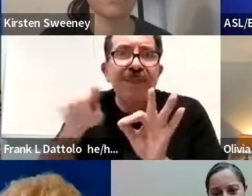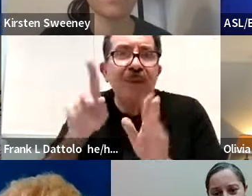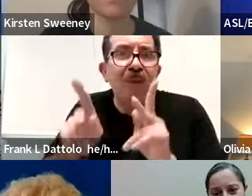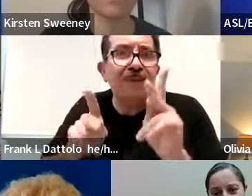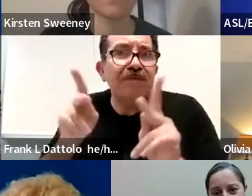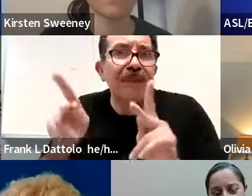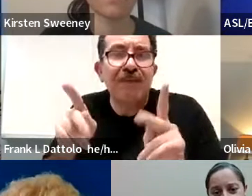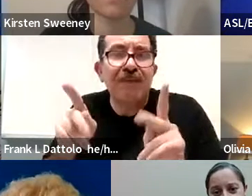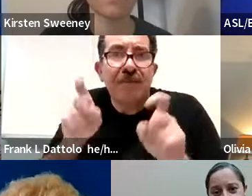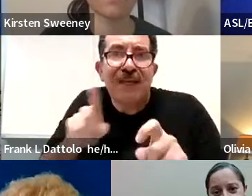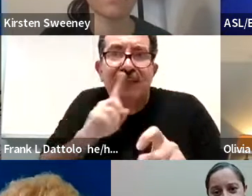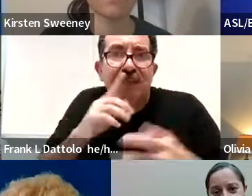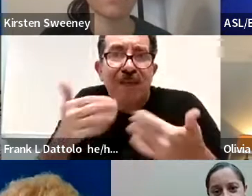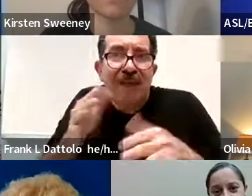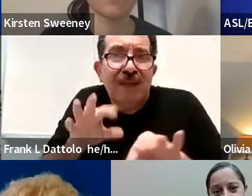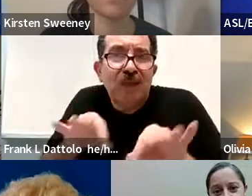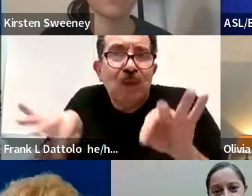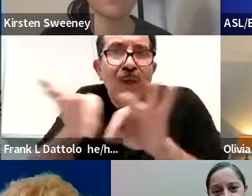they're offering.